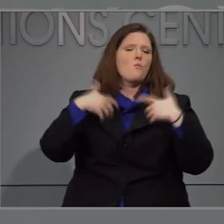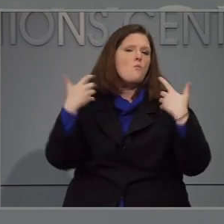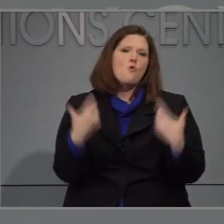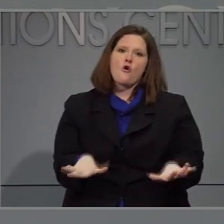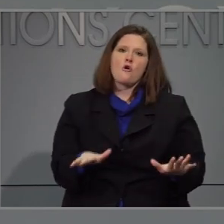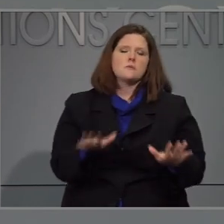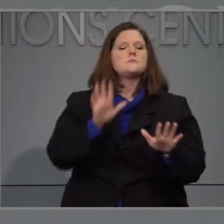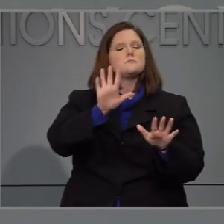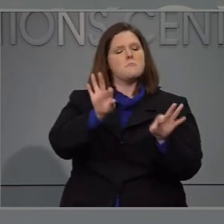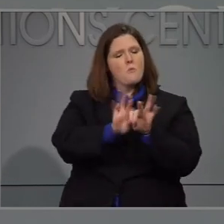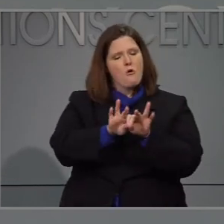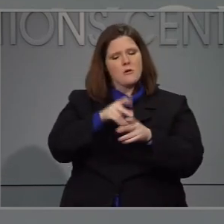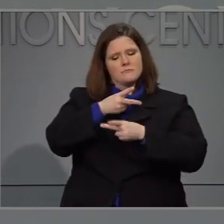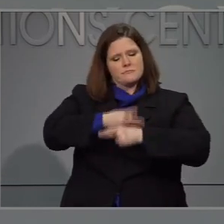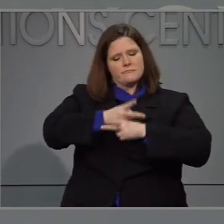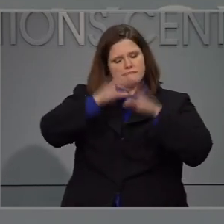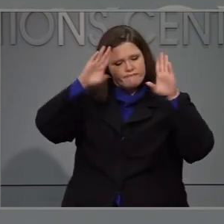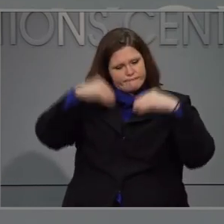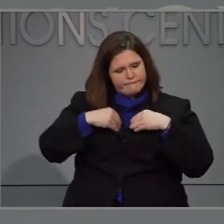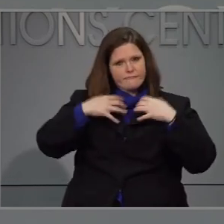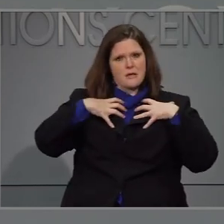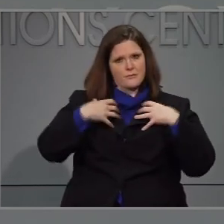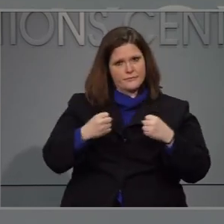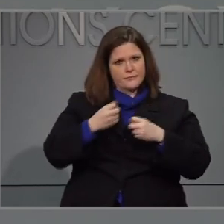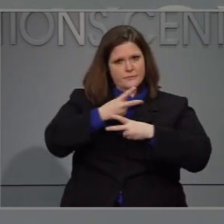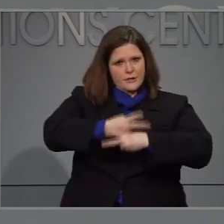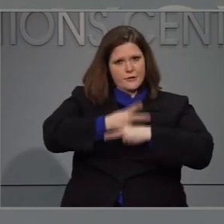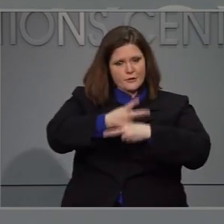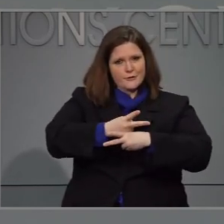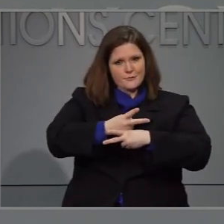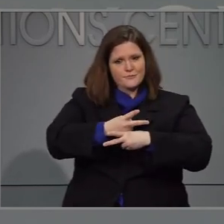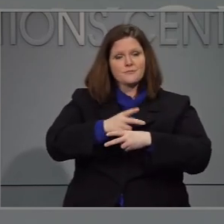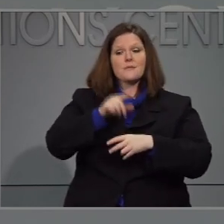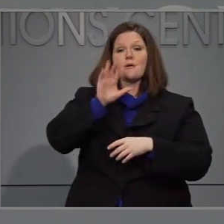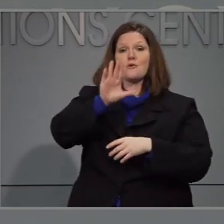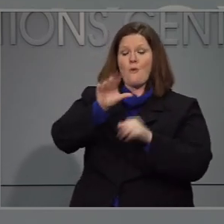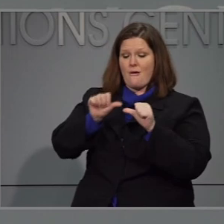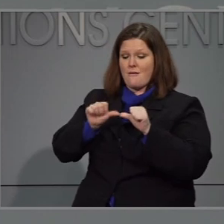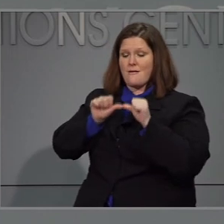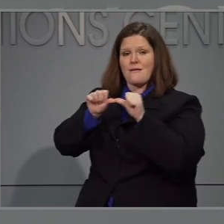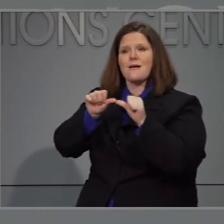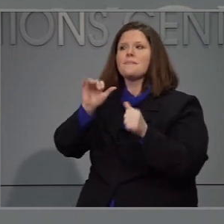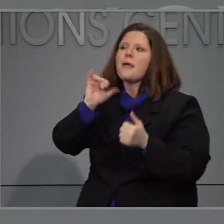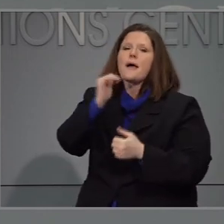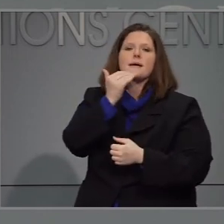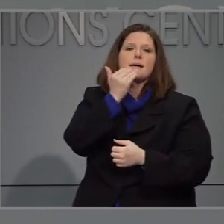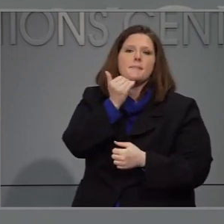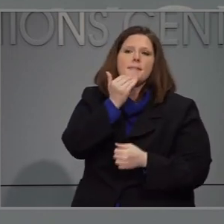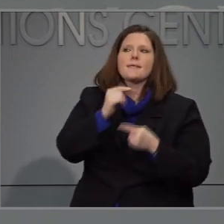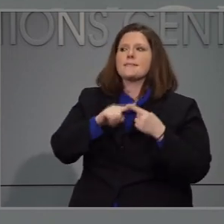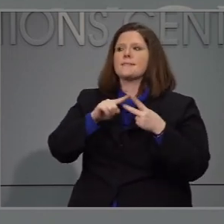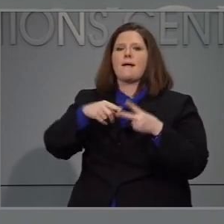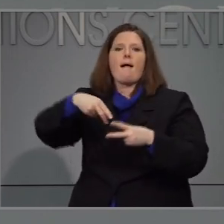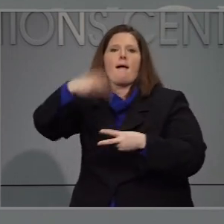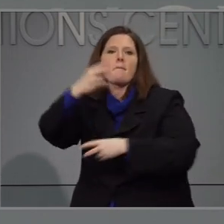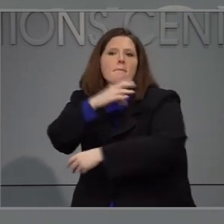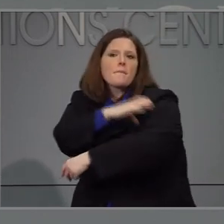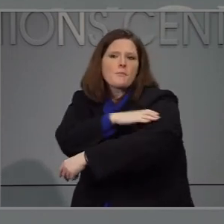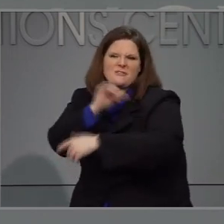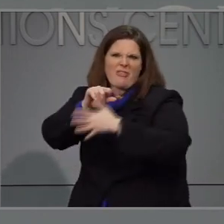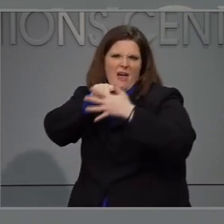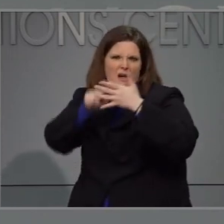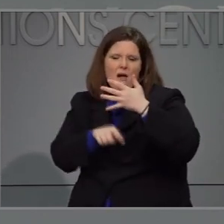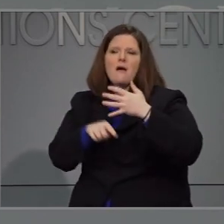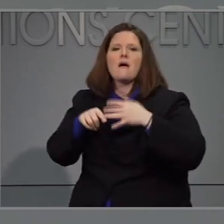So take care of yourself. And we know the more you take care of your chronic diseases like diabetes or high blood pressure, the better you're